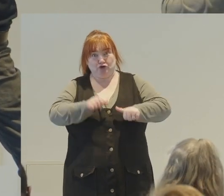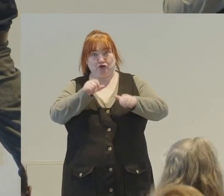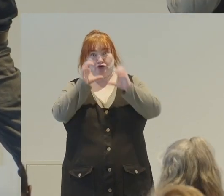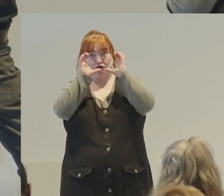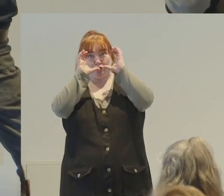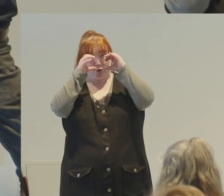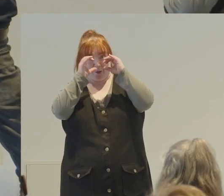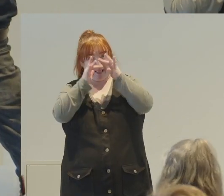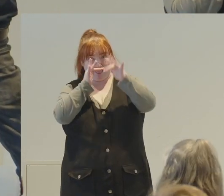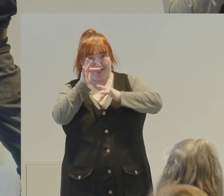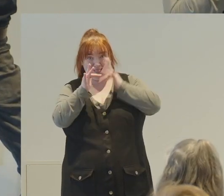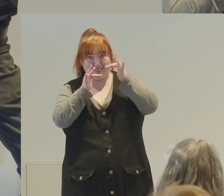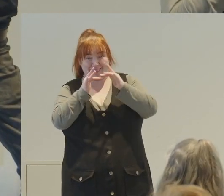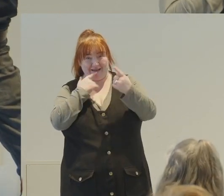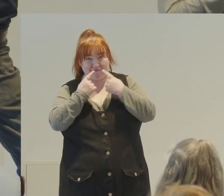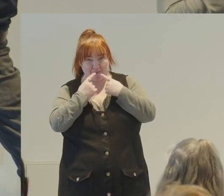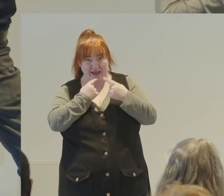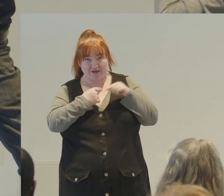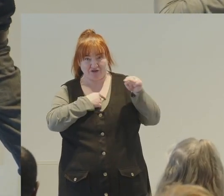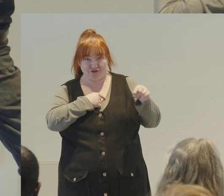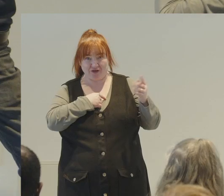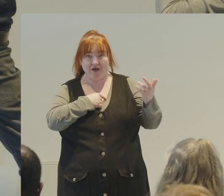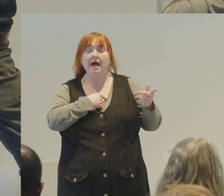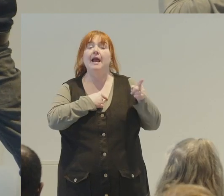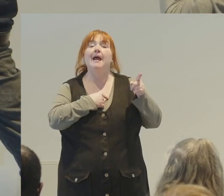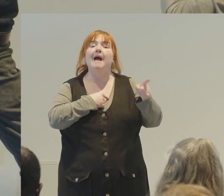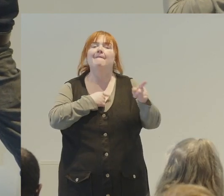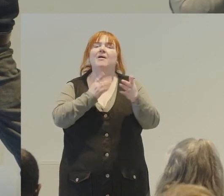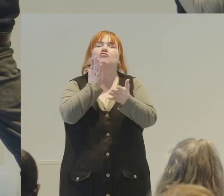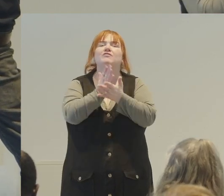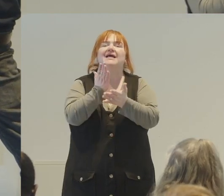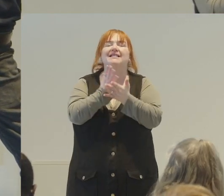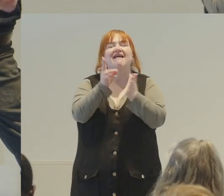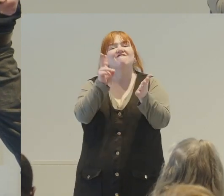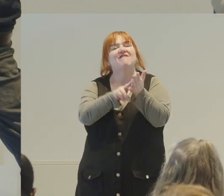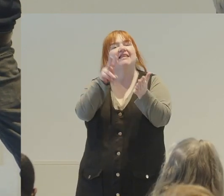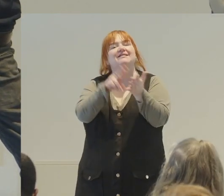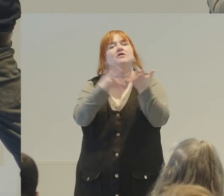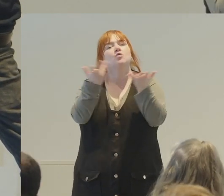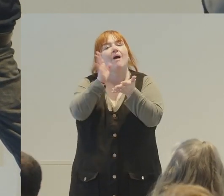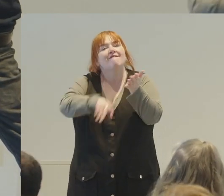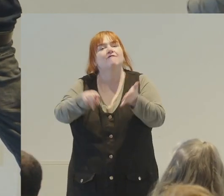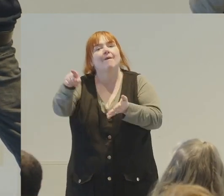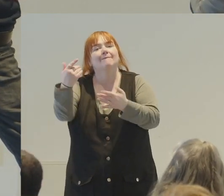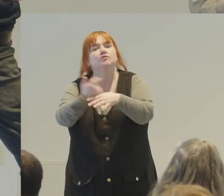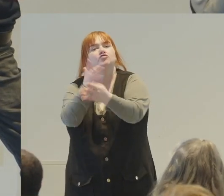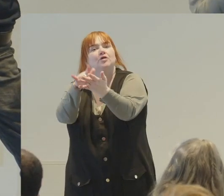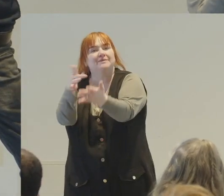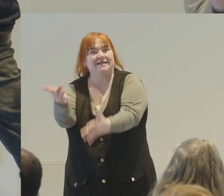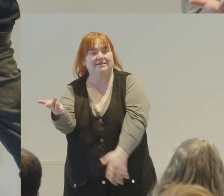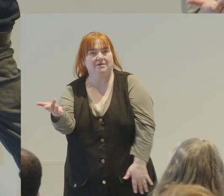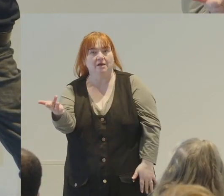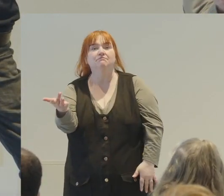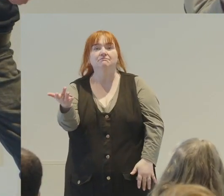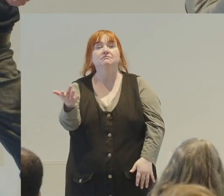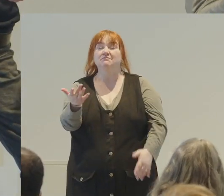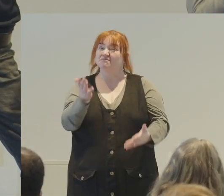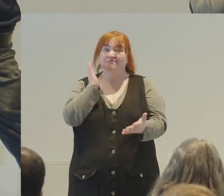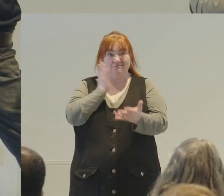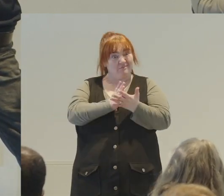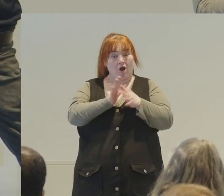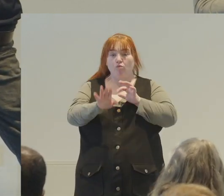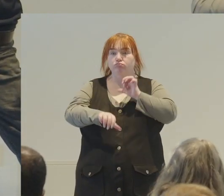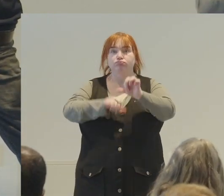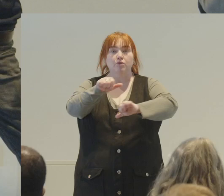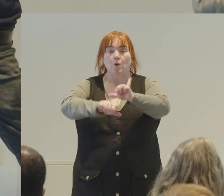12 years, but I'm still going to go to the job centre and get them to tell me that it's correct. Again, it's a process. It doesn't usually happen